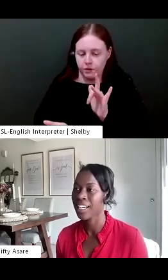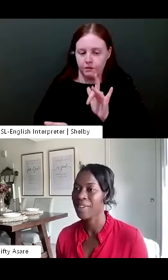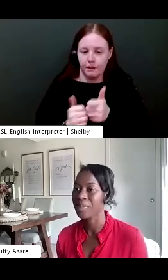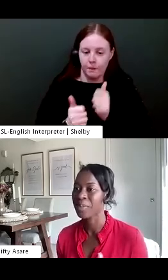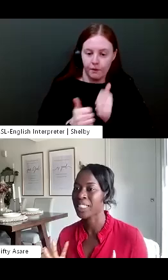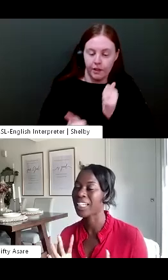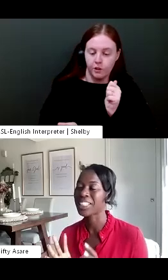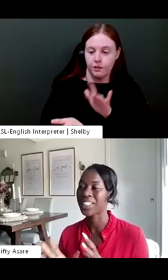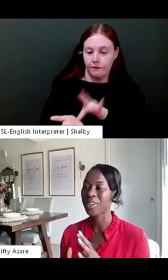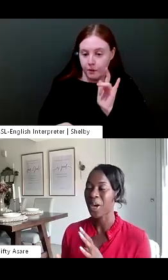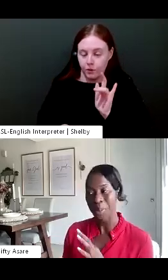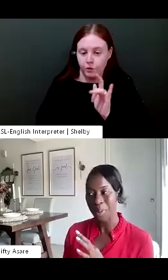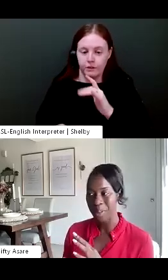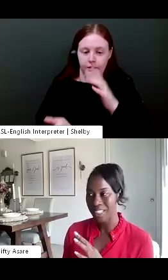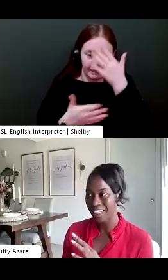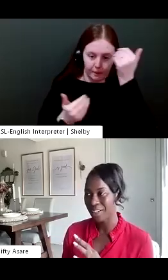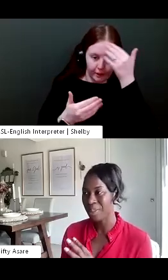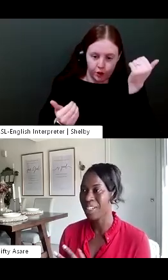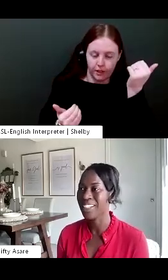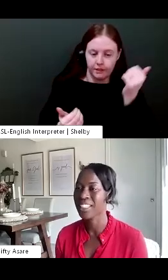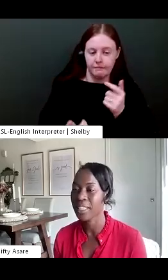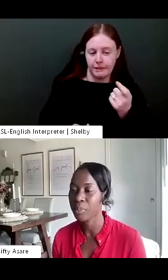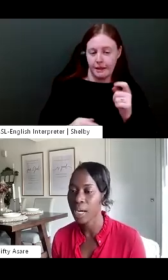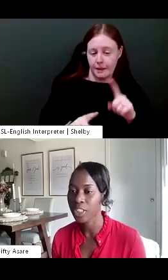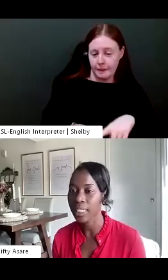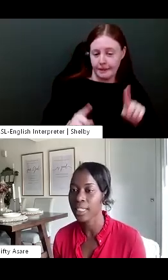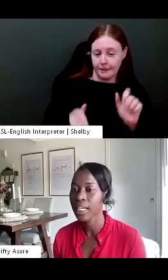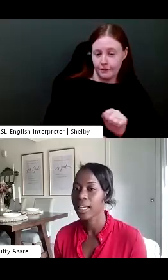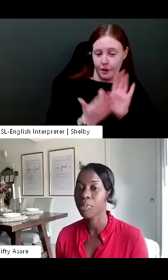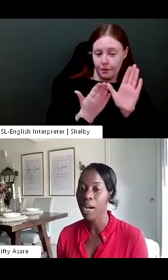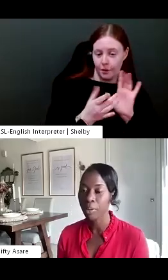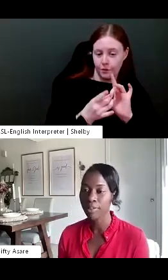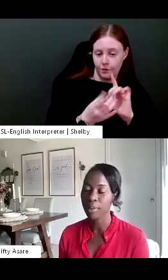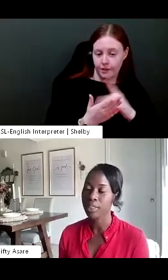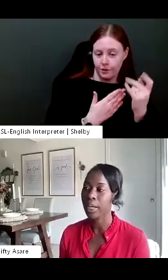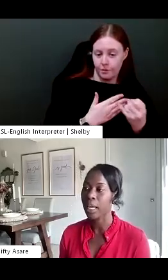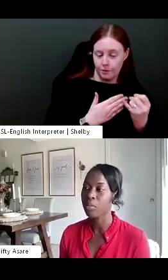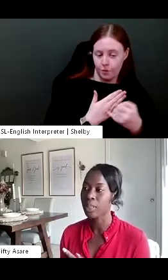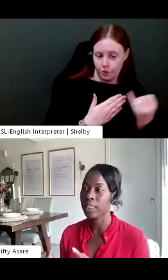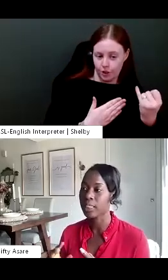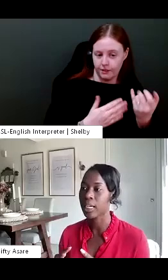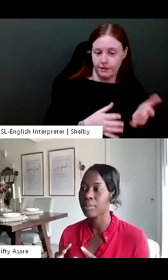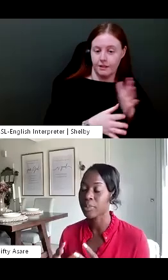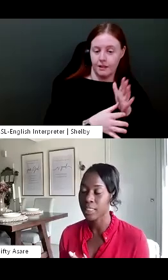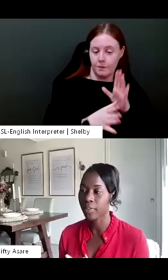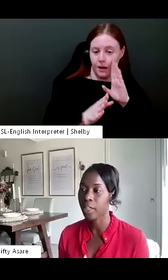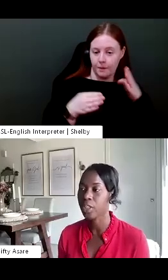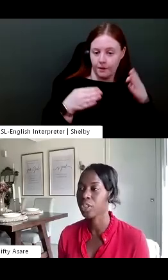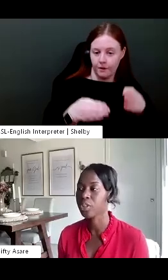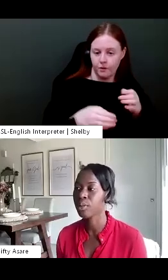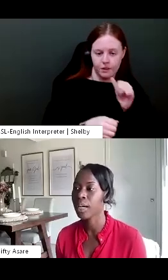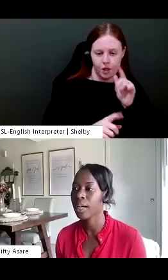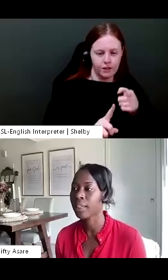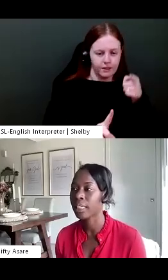And taking a different approach here with regards to this project. Its primary focus or aim wasn't